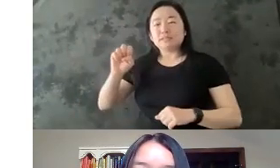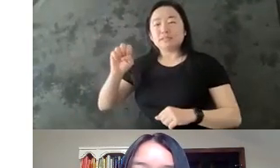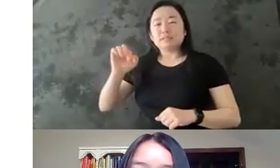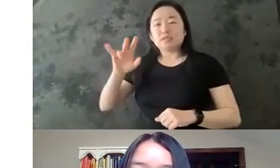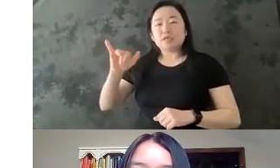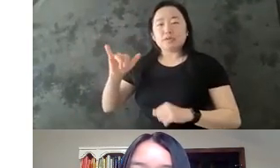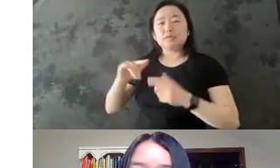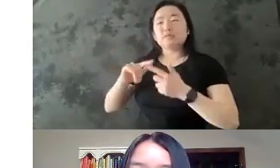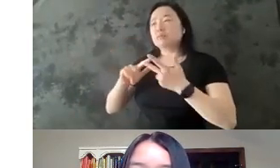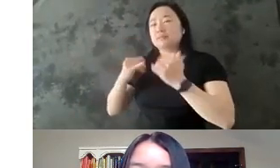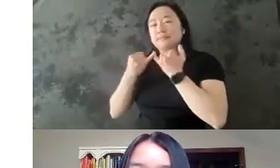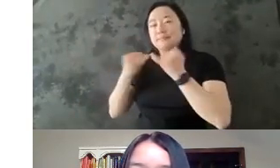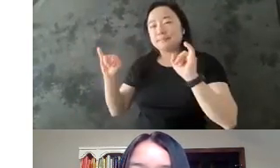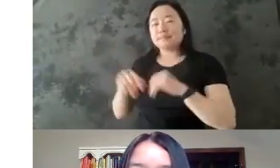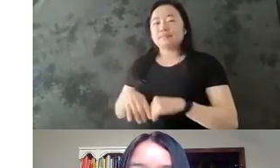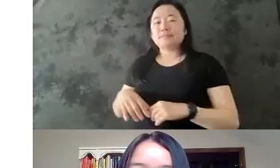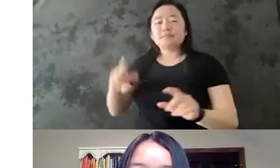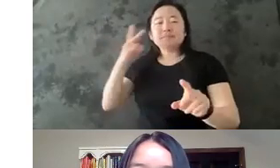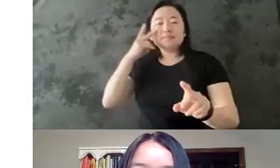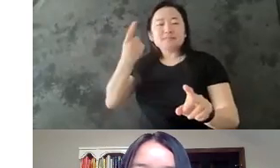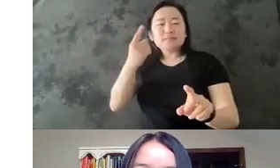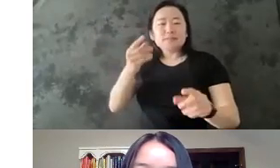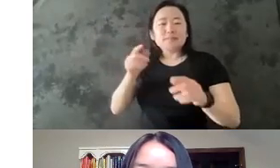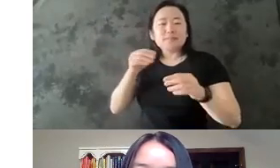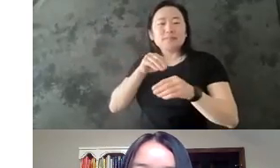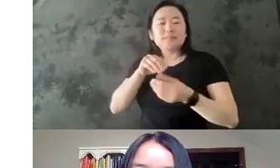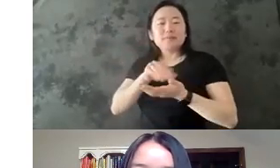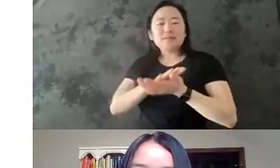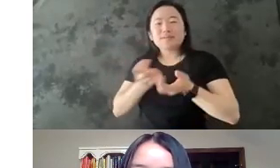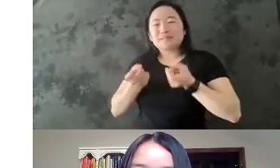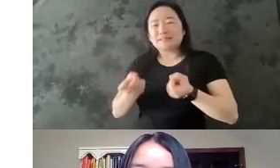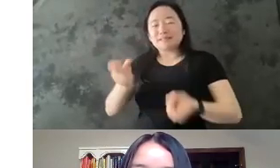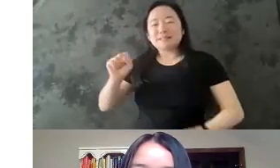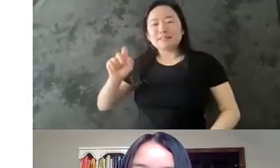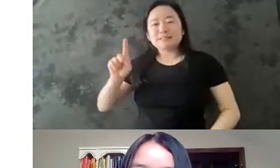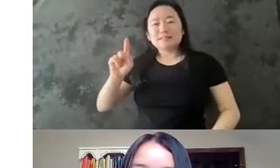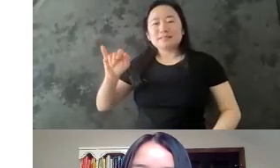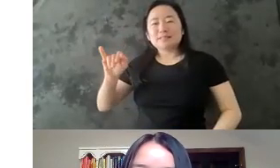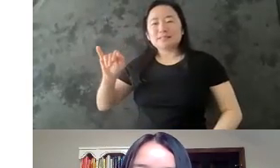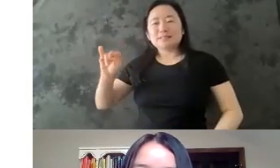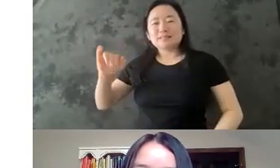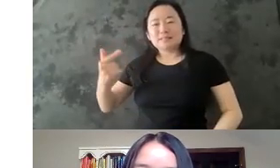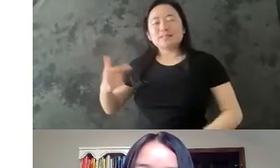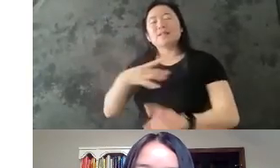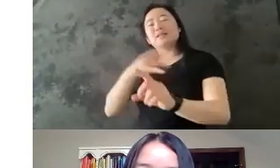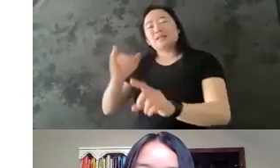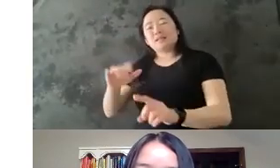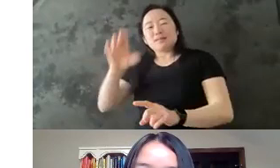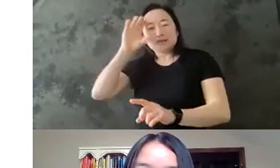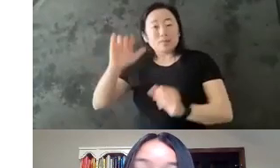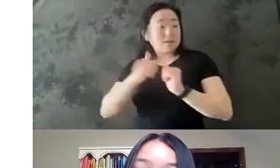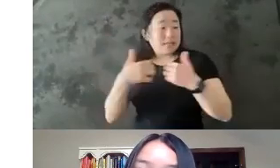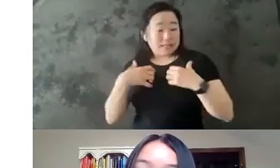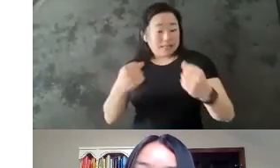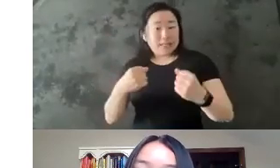Absolutely. I saw someone put skiing. I really like that. Just acknowledging that all of us have different ways of healing